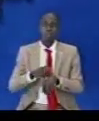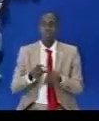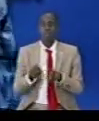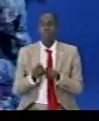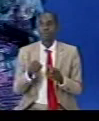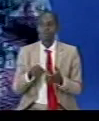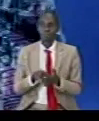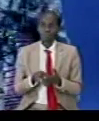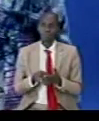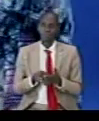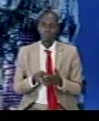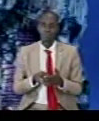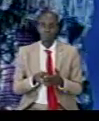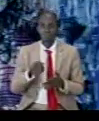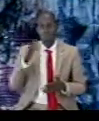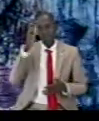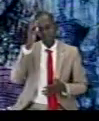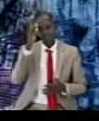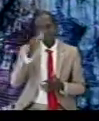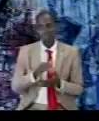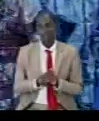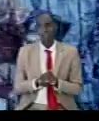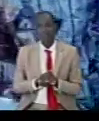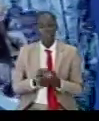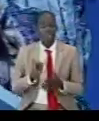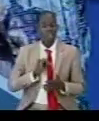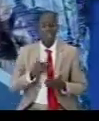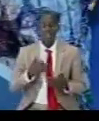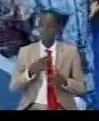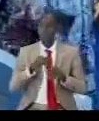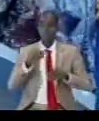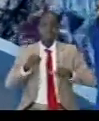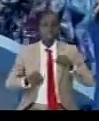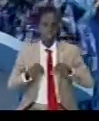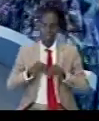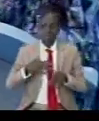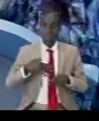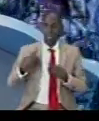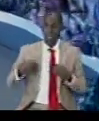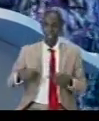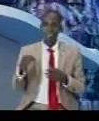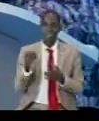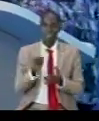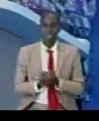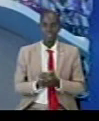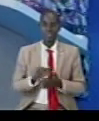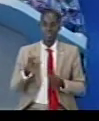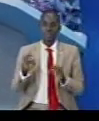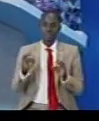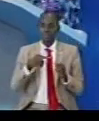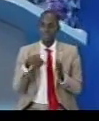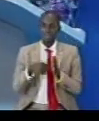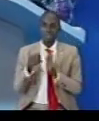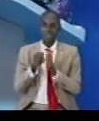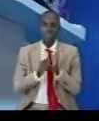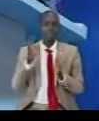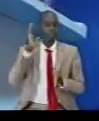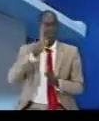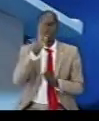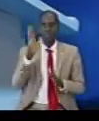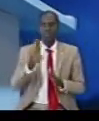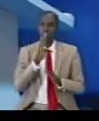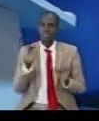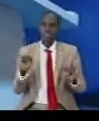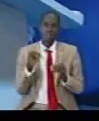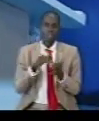Sir, I have no doubt in my mind that Ondo will never be dim again with this your visit. We